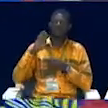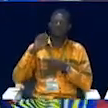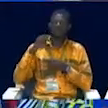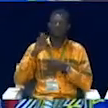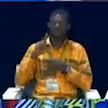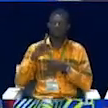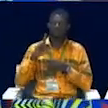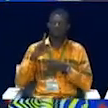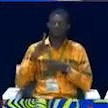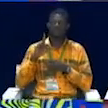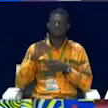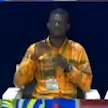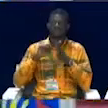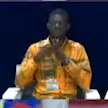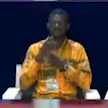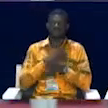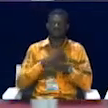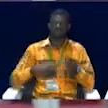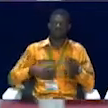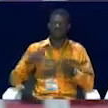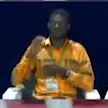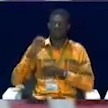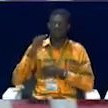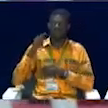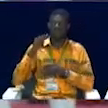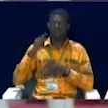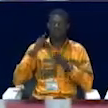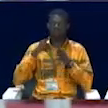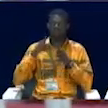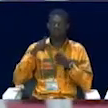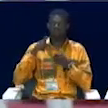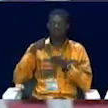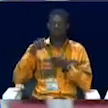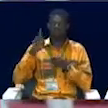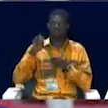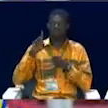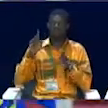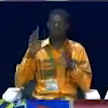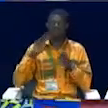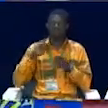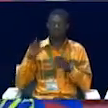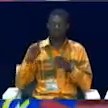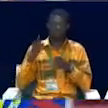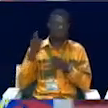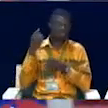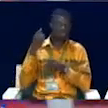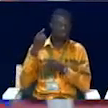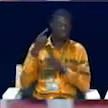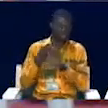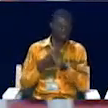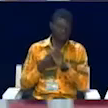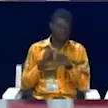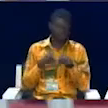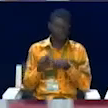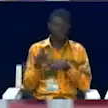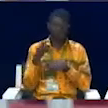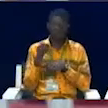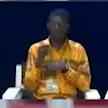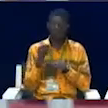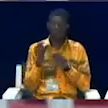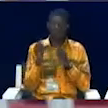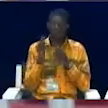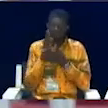Key of David, Ogun Province 22. Last month, during Solemn